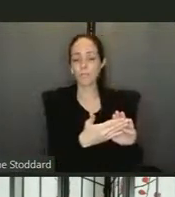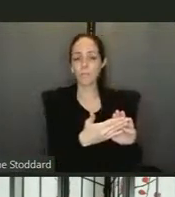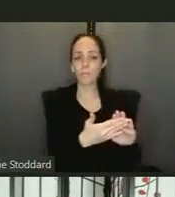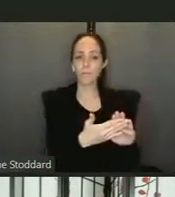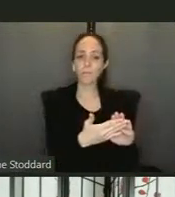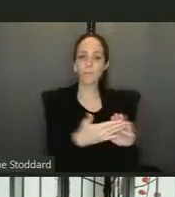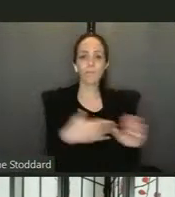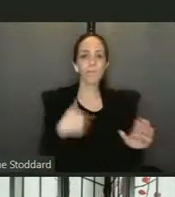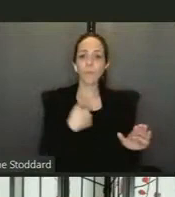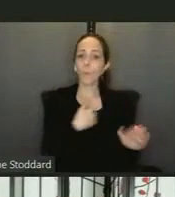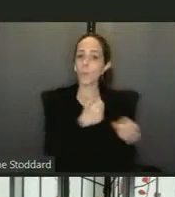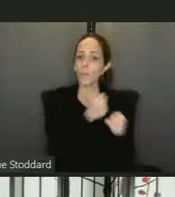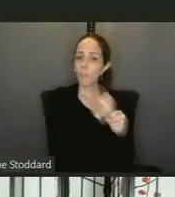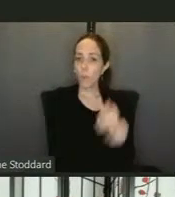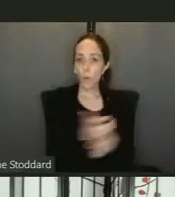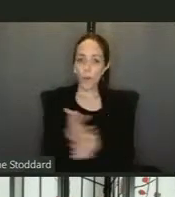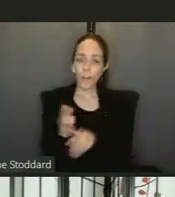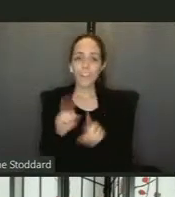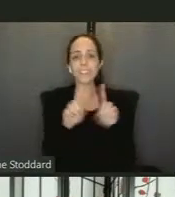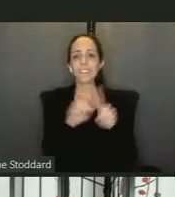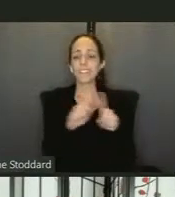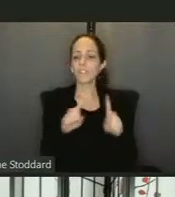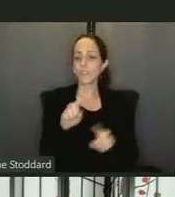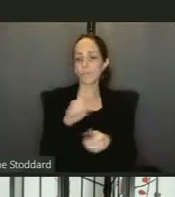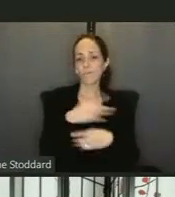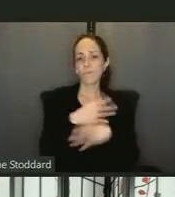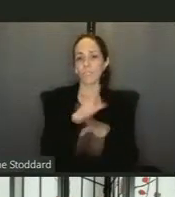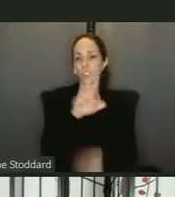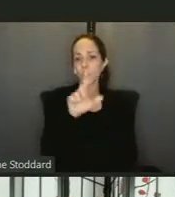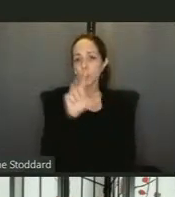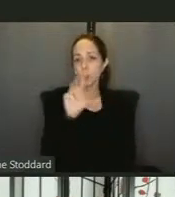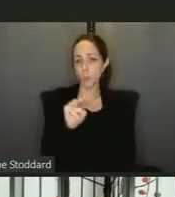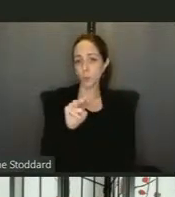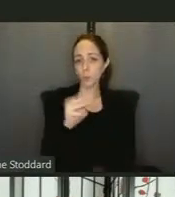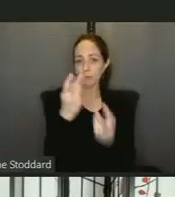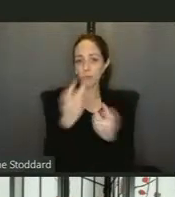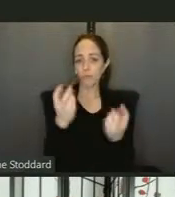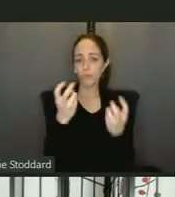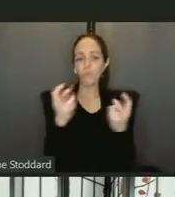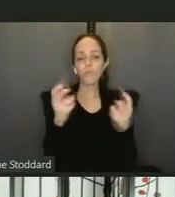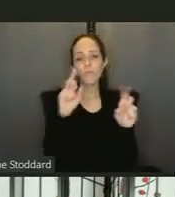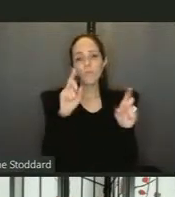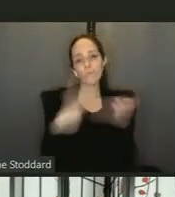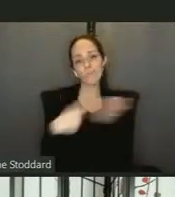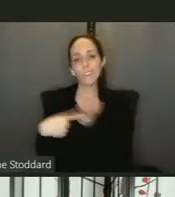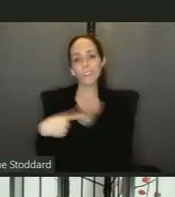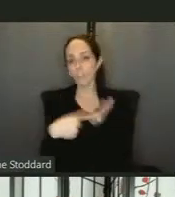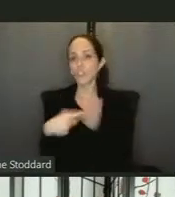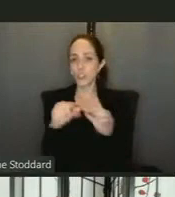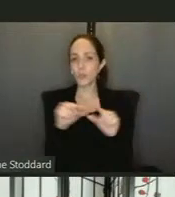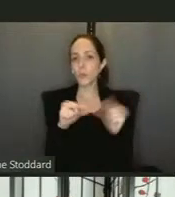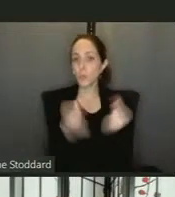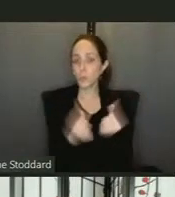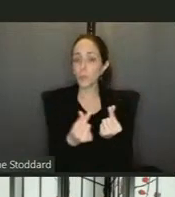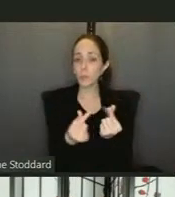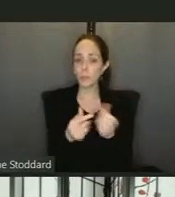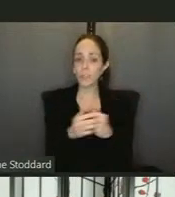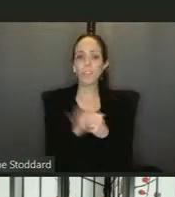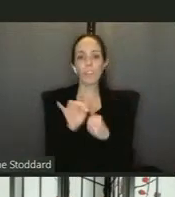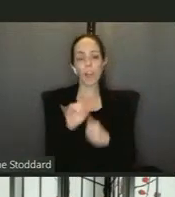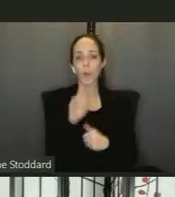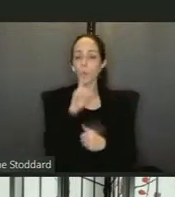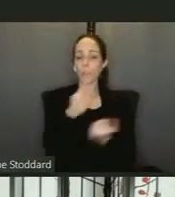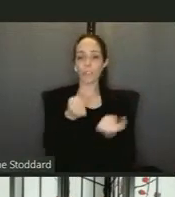organized virtual community forums, and we also have digital media campaign as well as PSA, again, that really lifts up